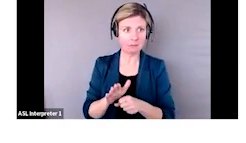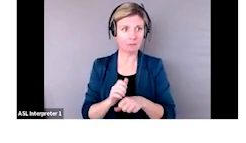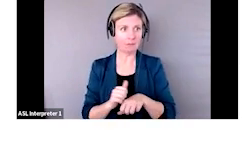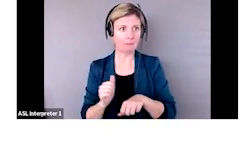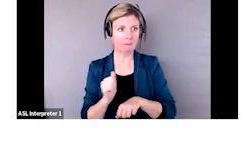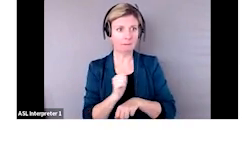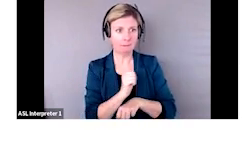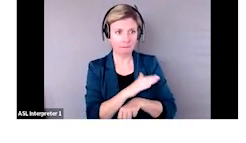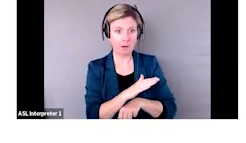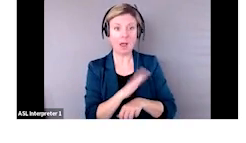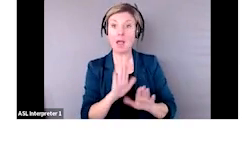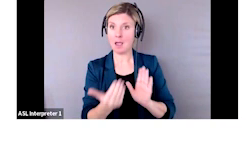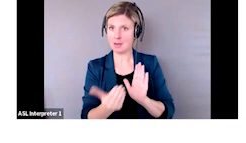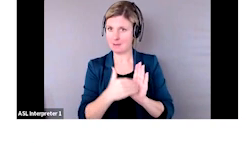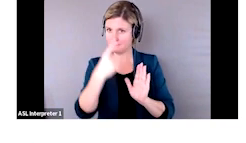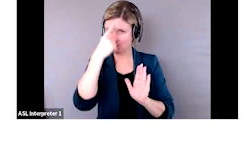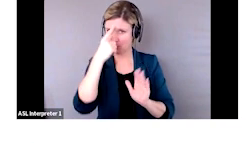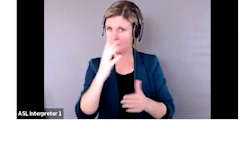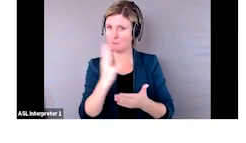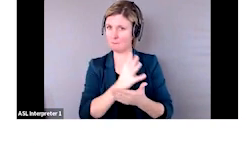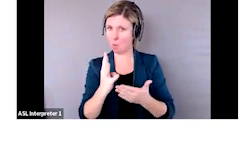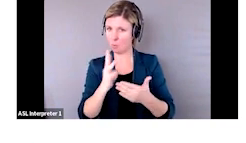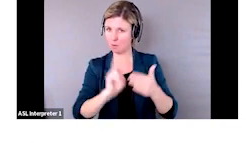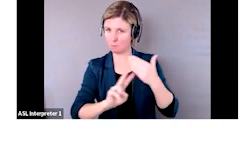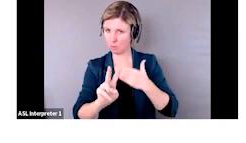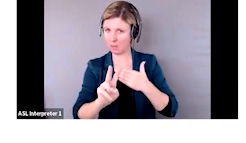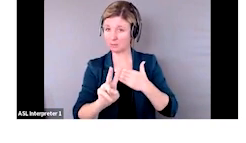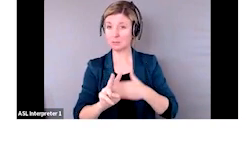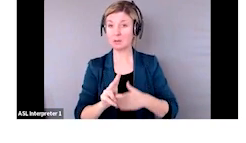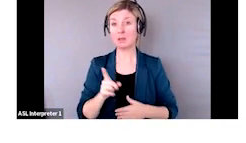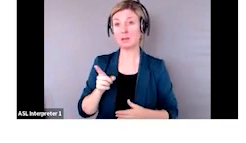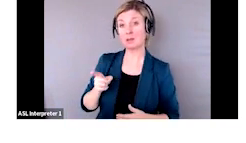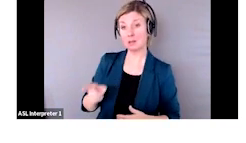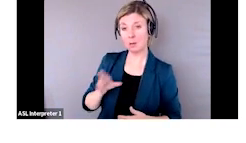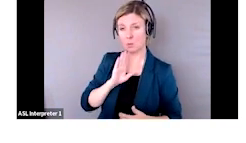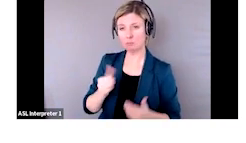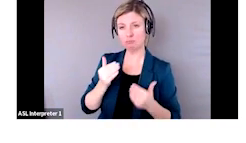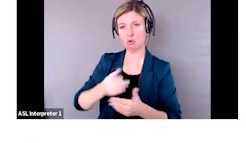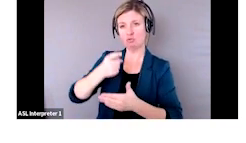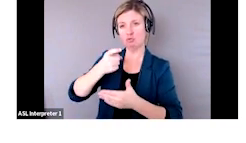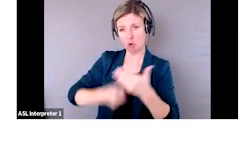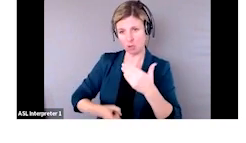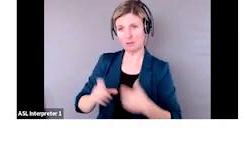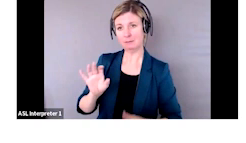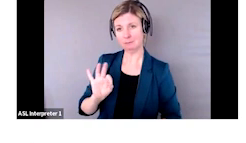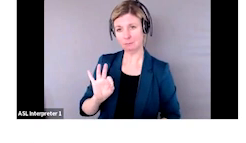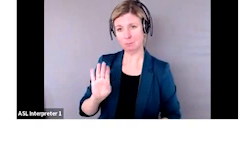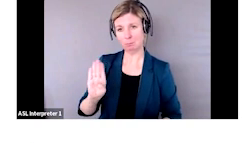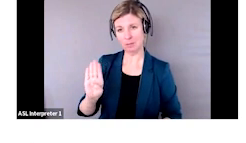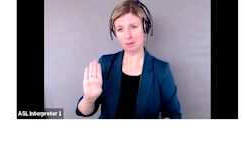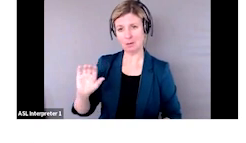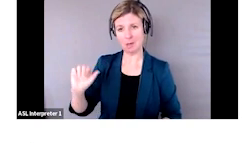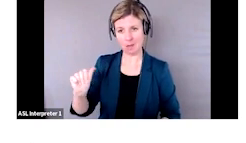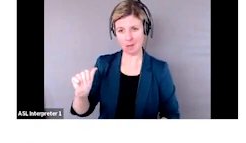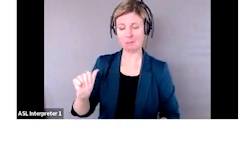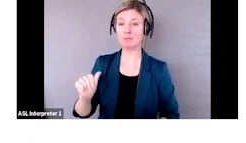forecast, they're going to charge you an additional fulfilled by Amazon fee on a shipment. So as an